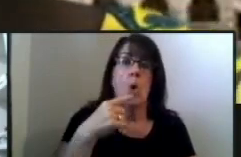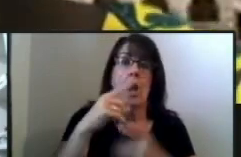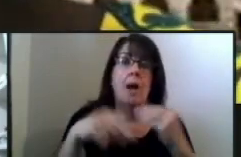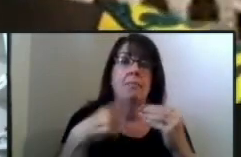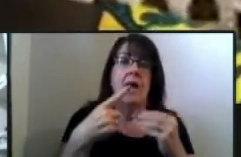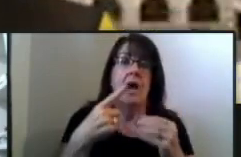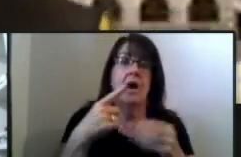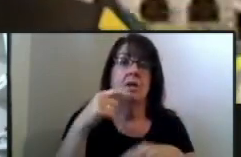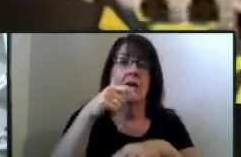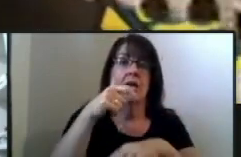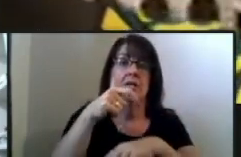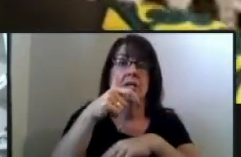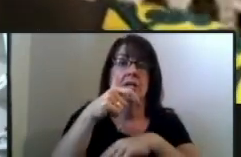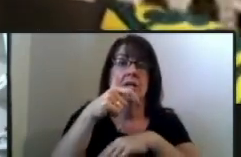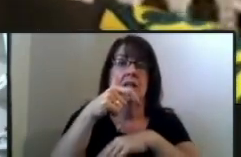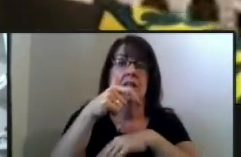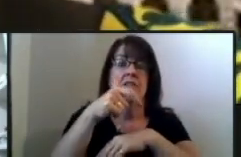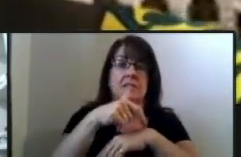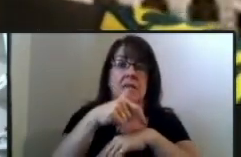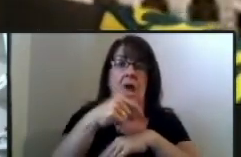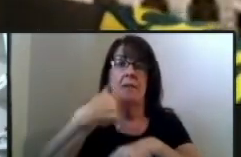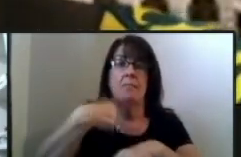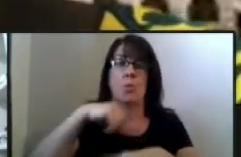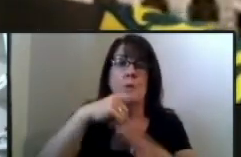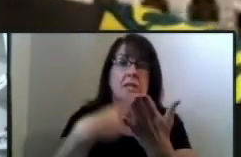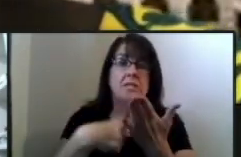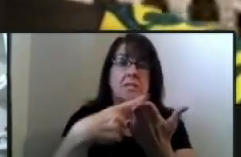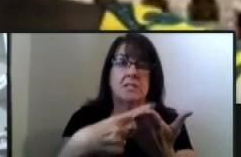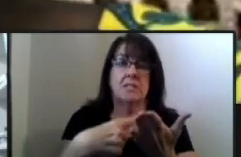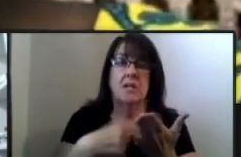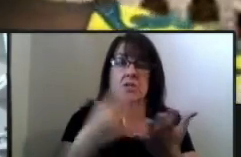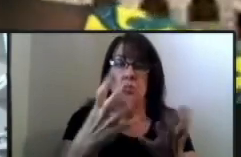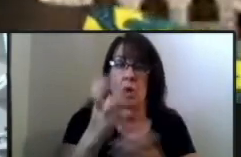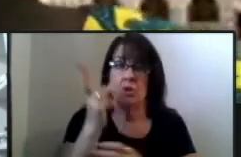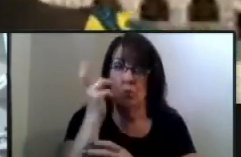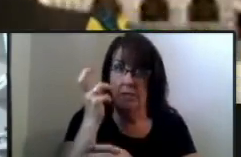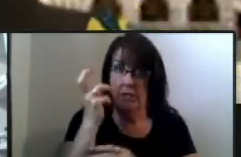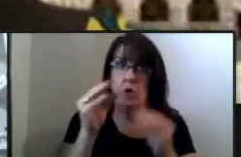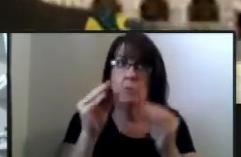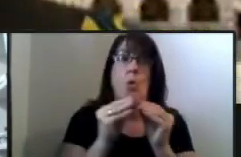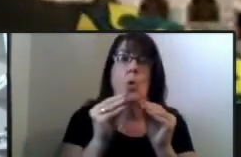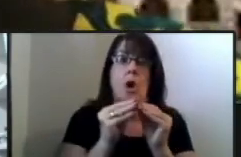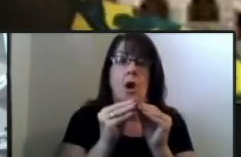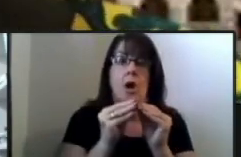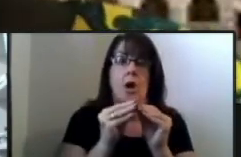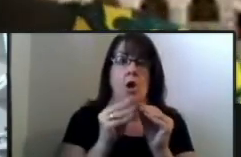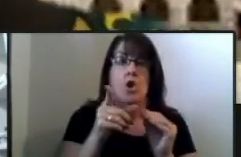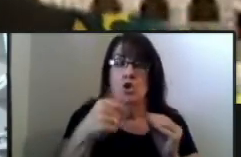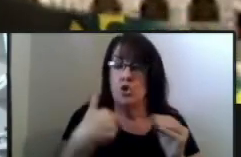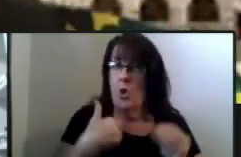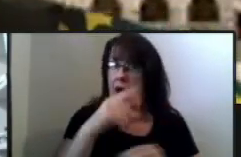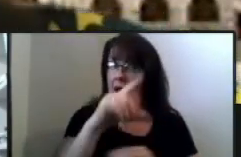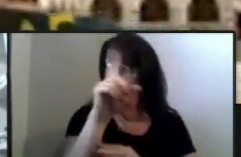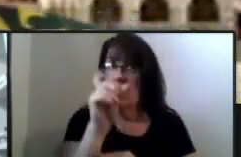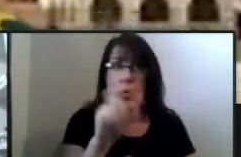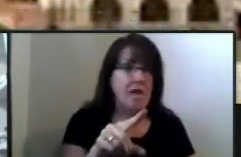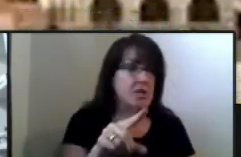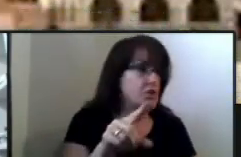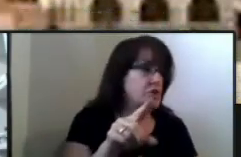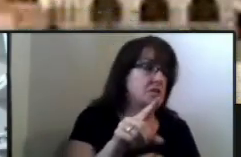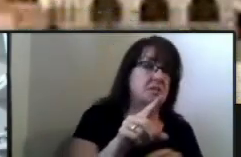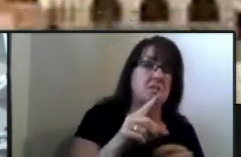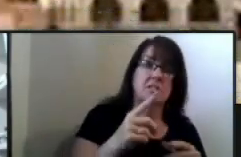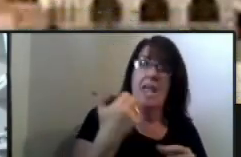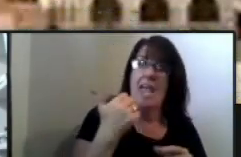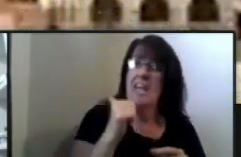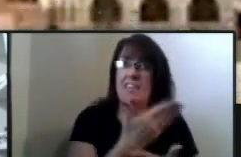time, about the topic that we discuss. If you wanna hear more, do you have questions? Do we have anything in the Facebook